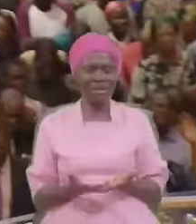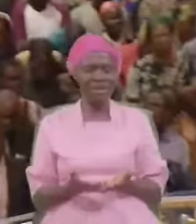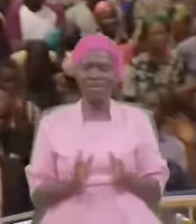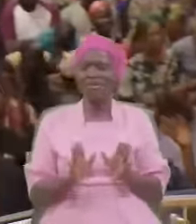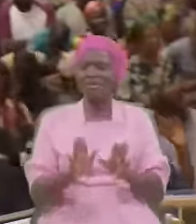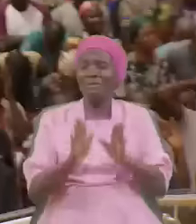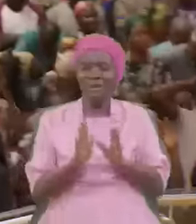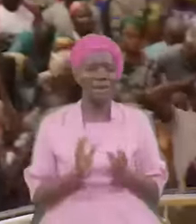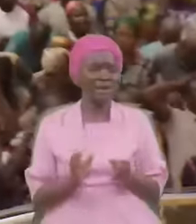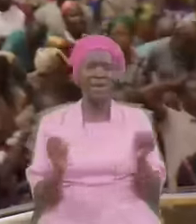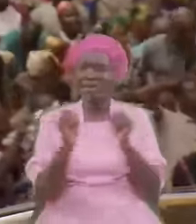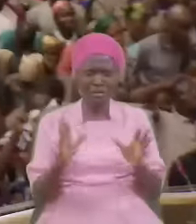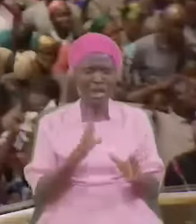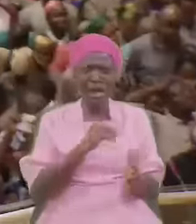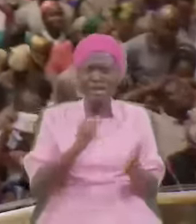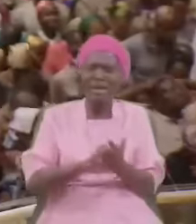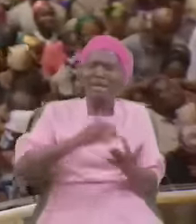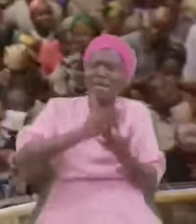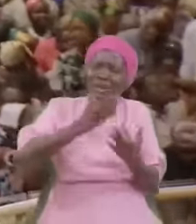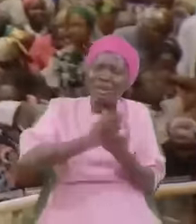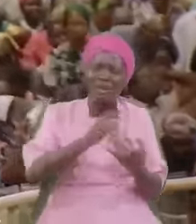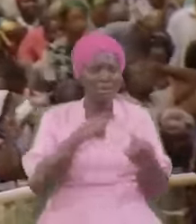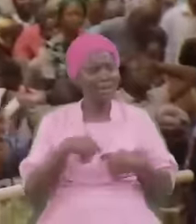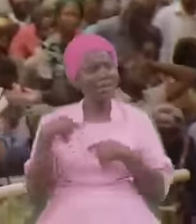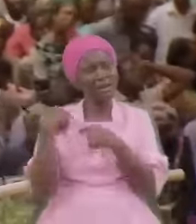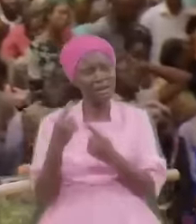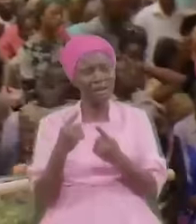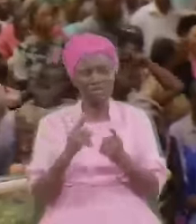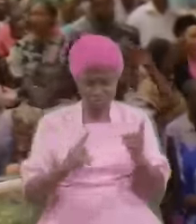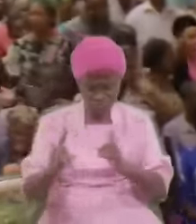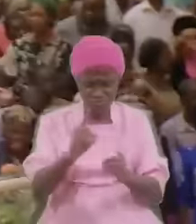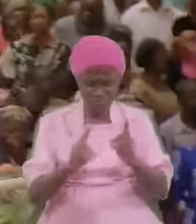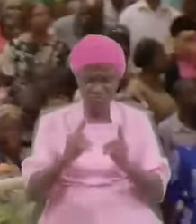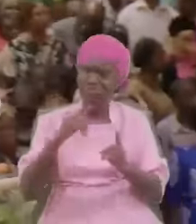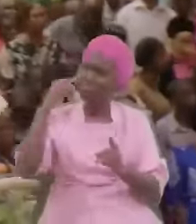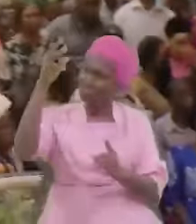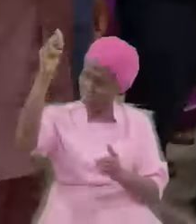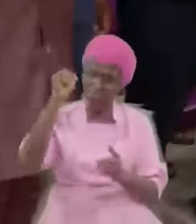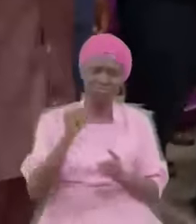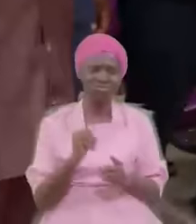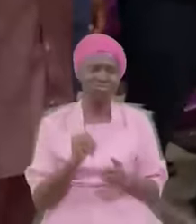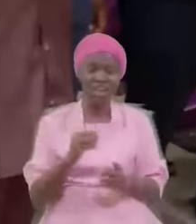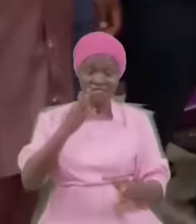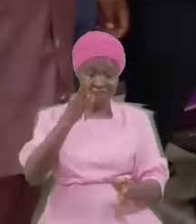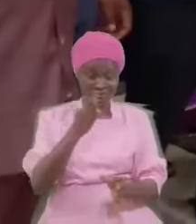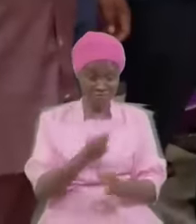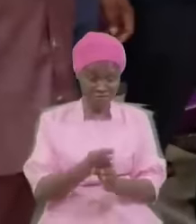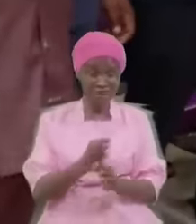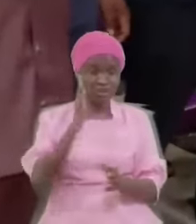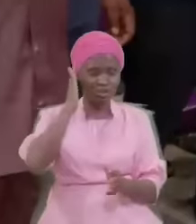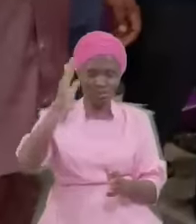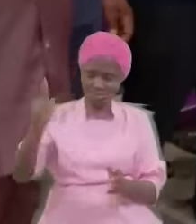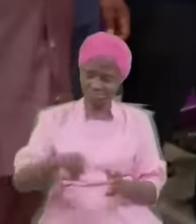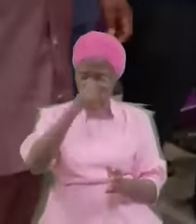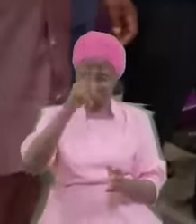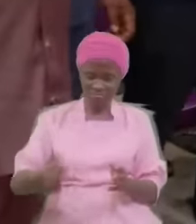And it bothers you. Tell him, faith will cancel fear.